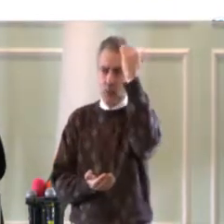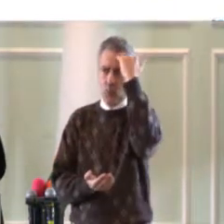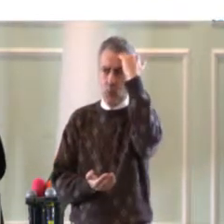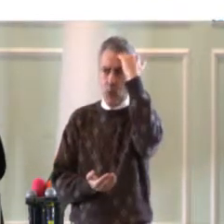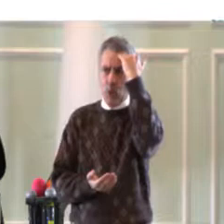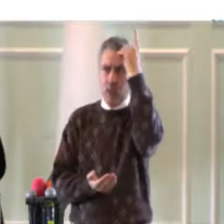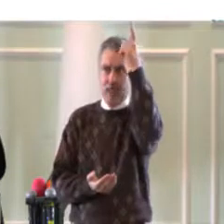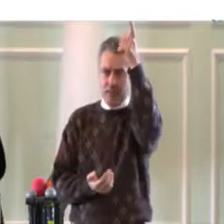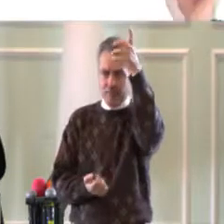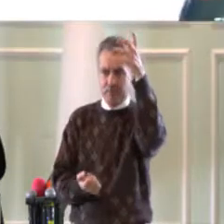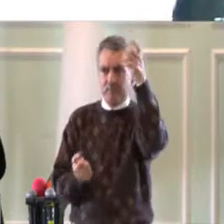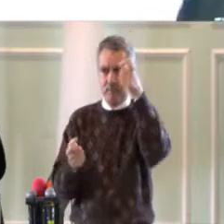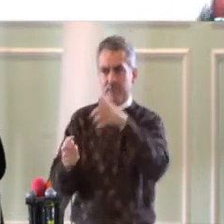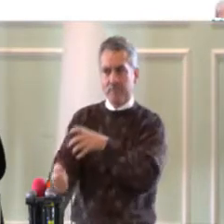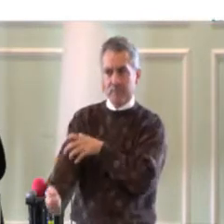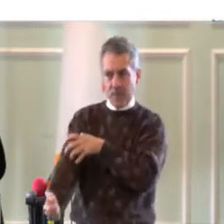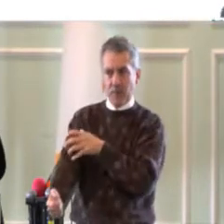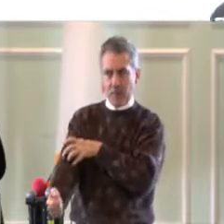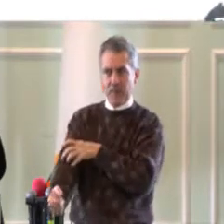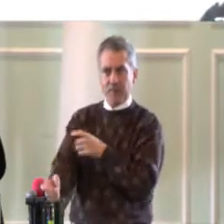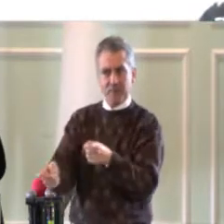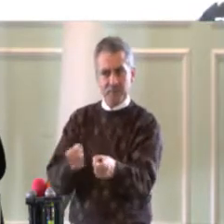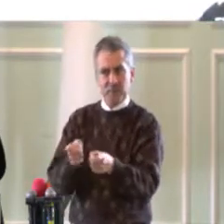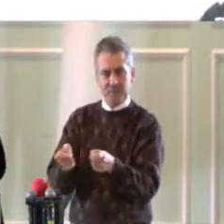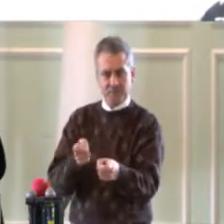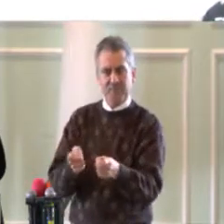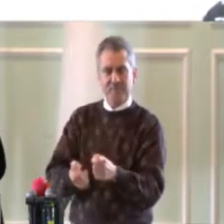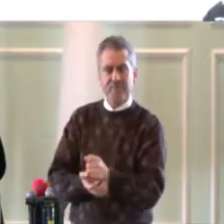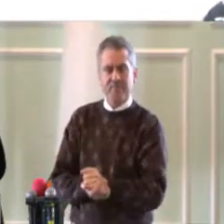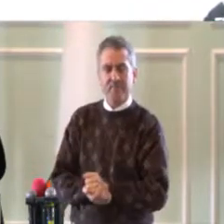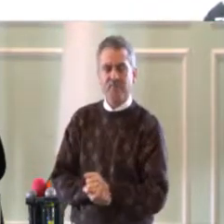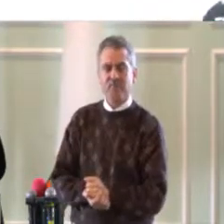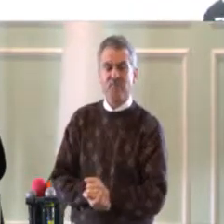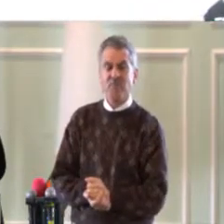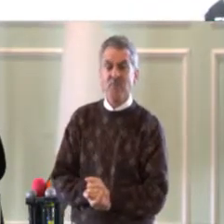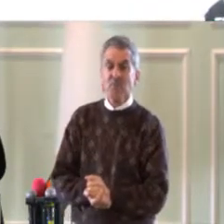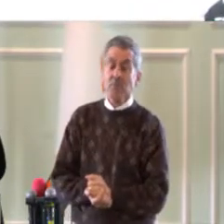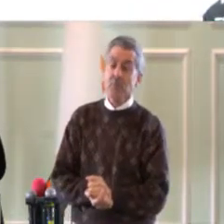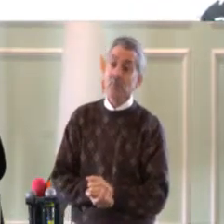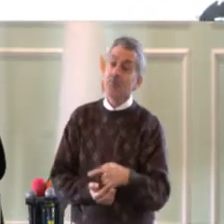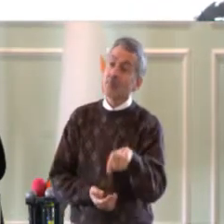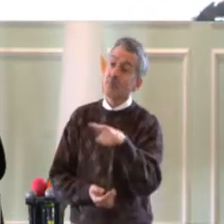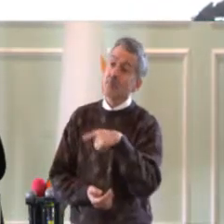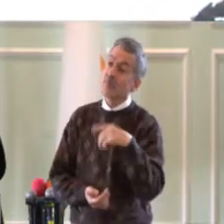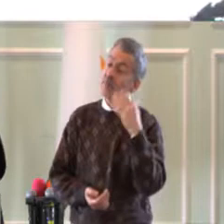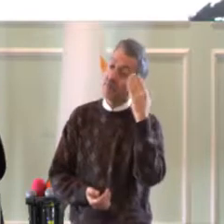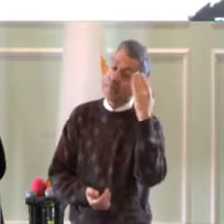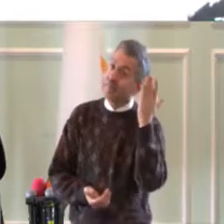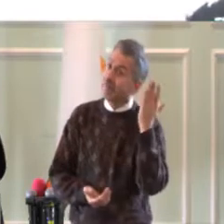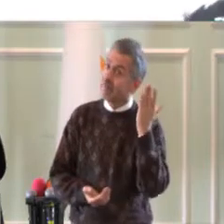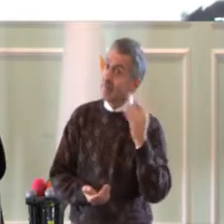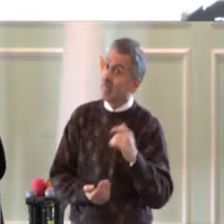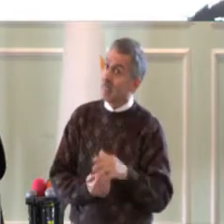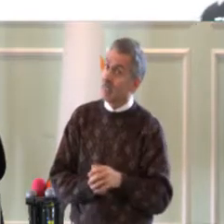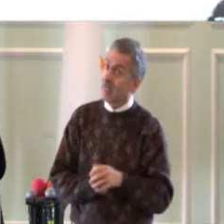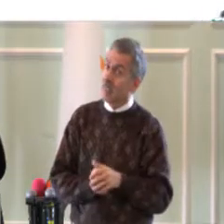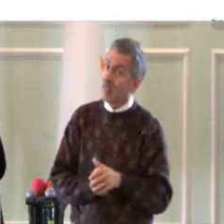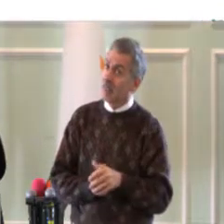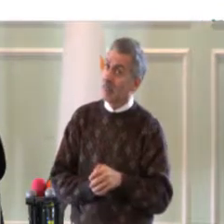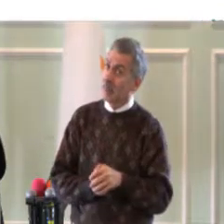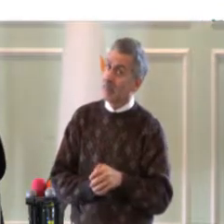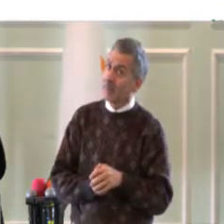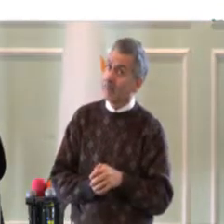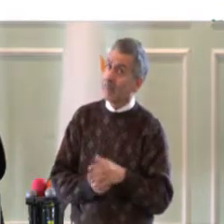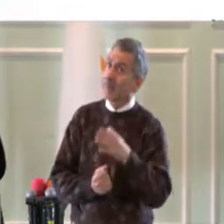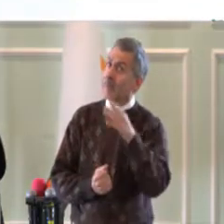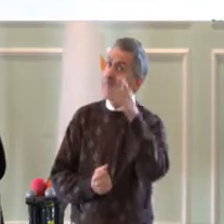Amen? It's good to know that he's in control. Even though sometimes we think he is not in control, he's always in